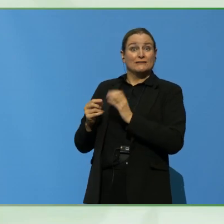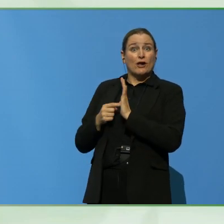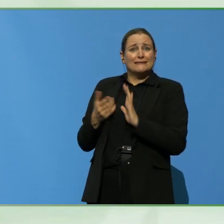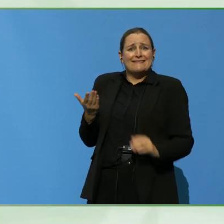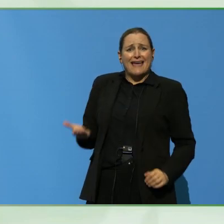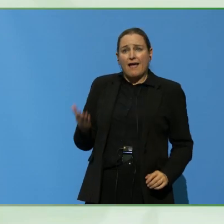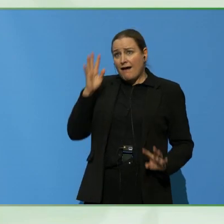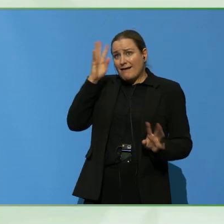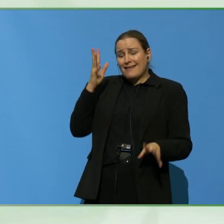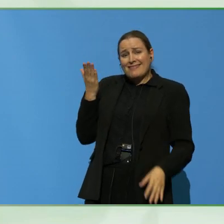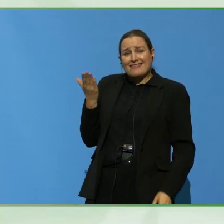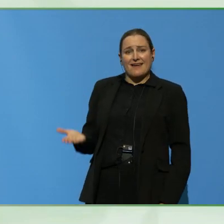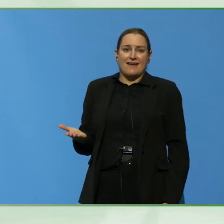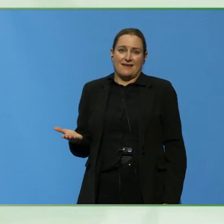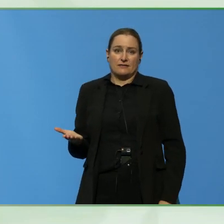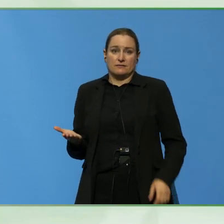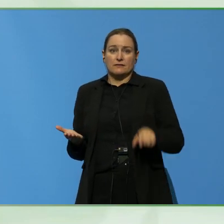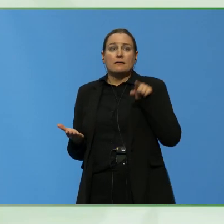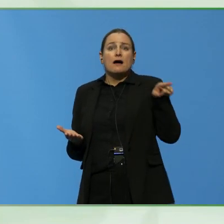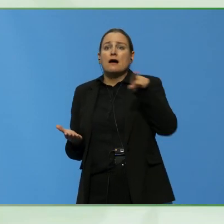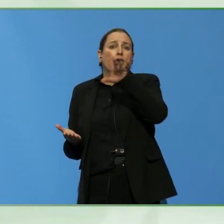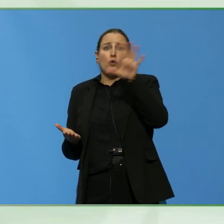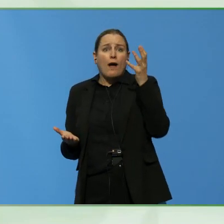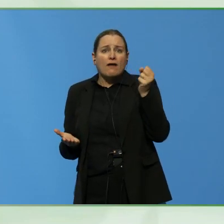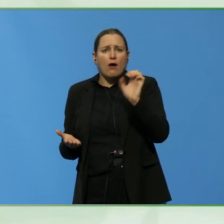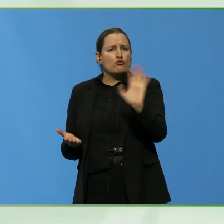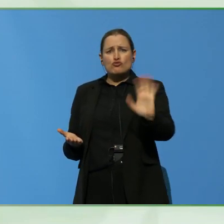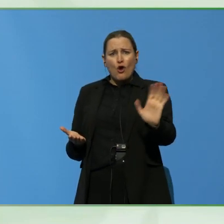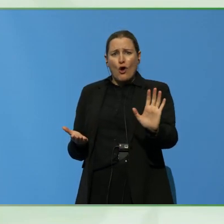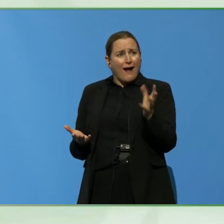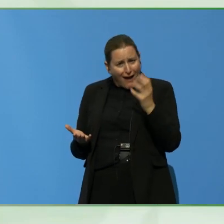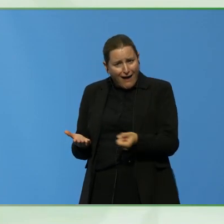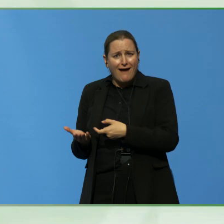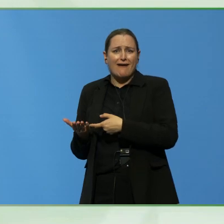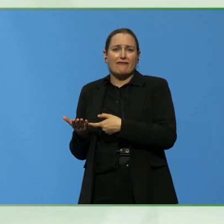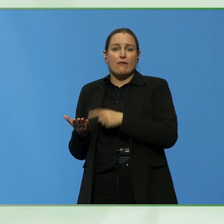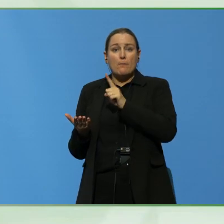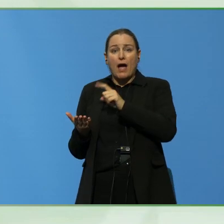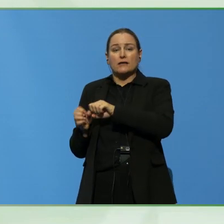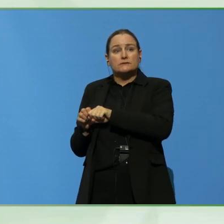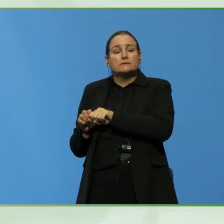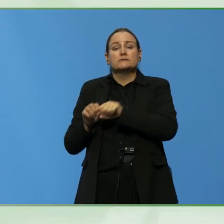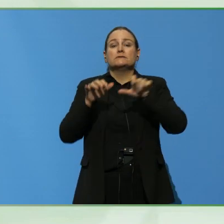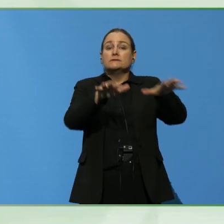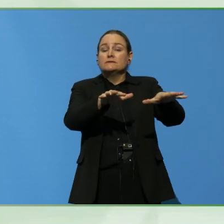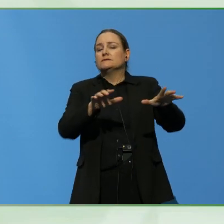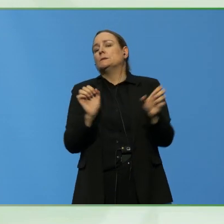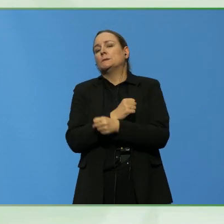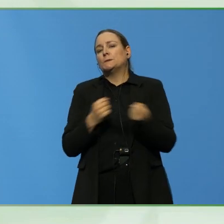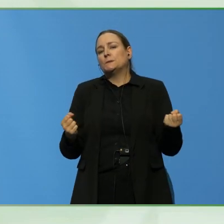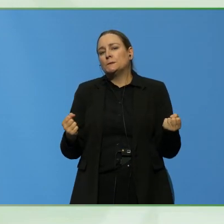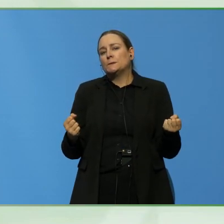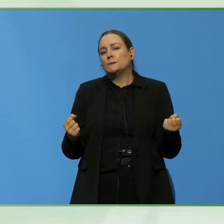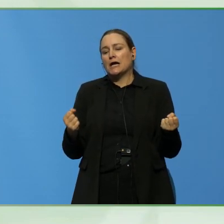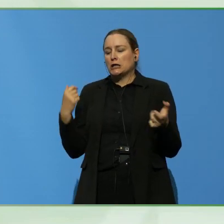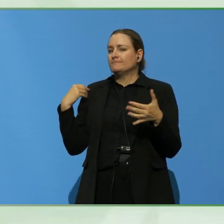regions, not because they don't exist, but because they haven't reached that region yet. But this